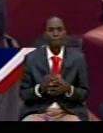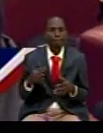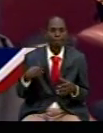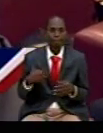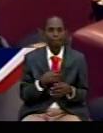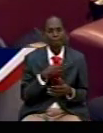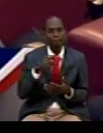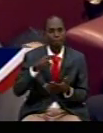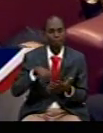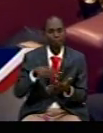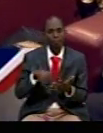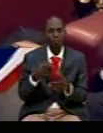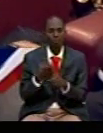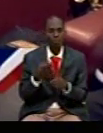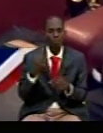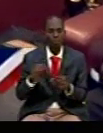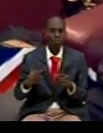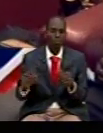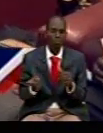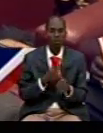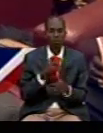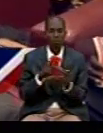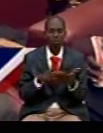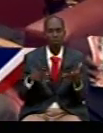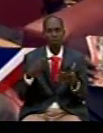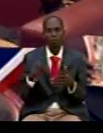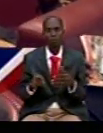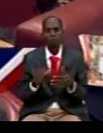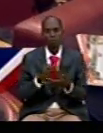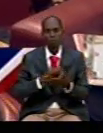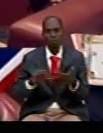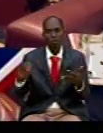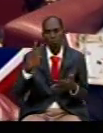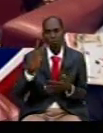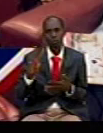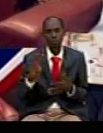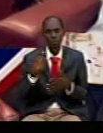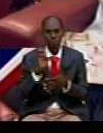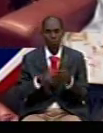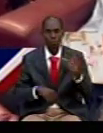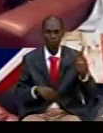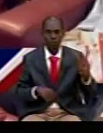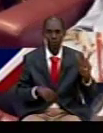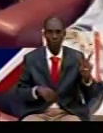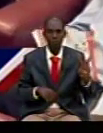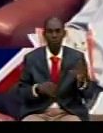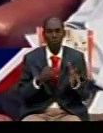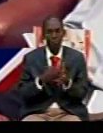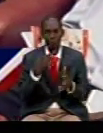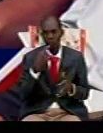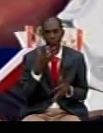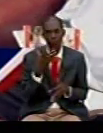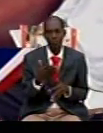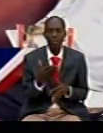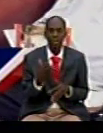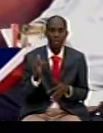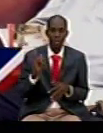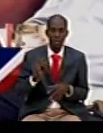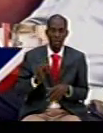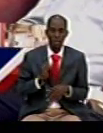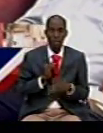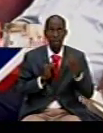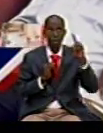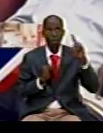reading the first part of verse 2. Look at that. Chapter 2. It says, I